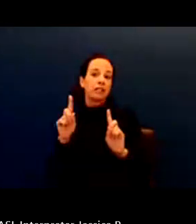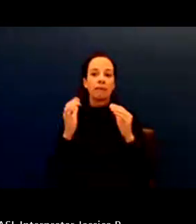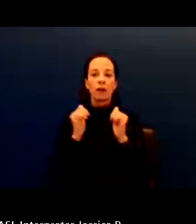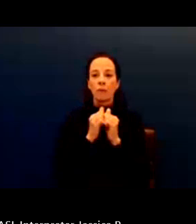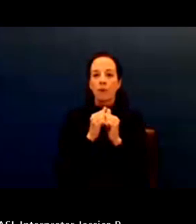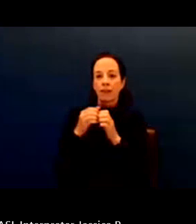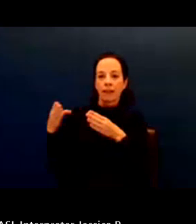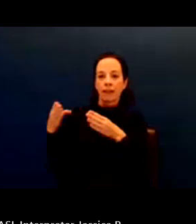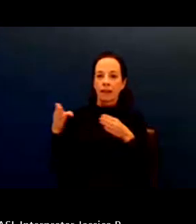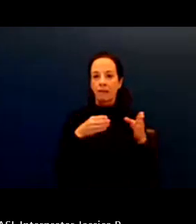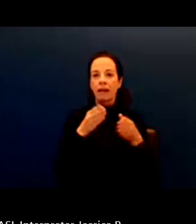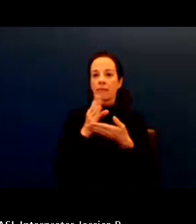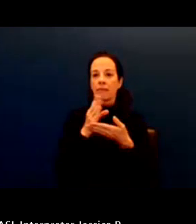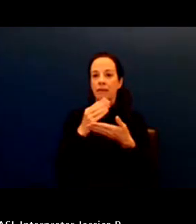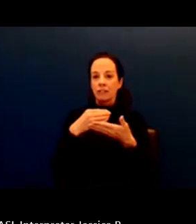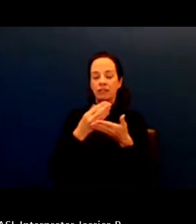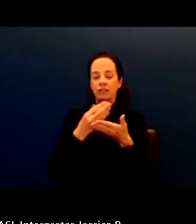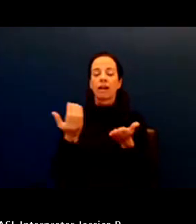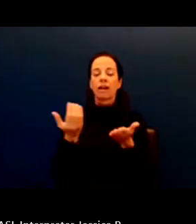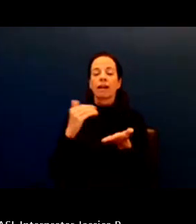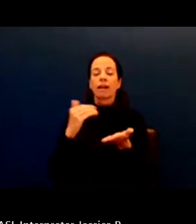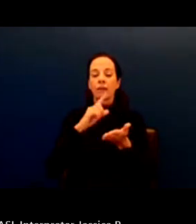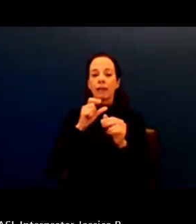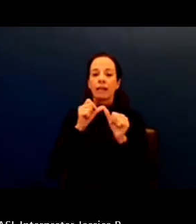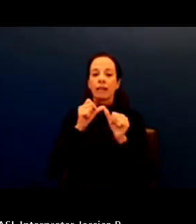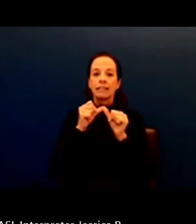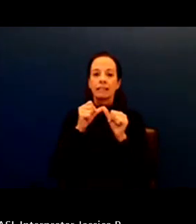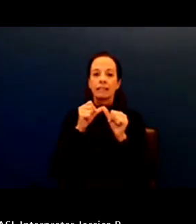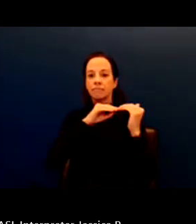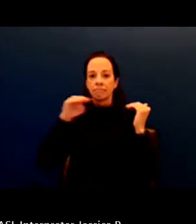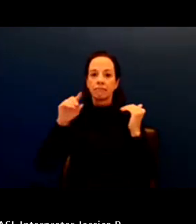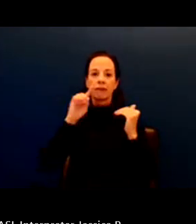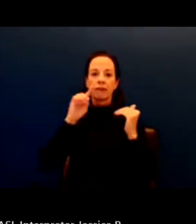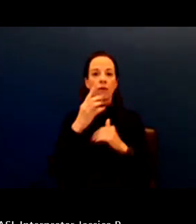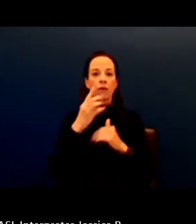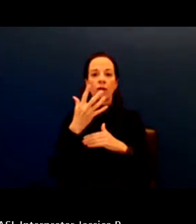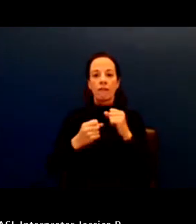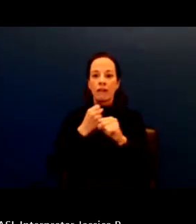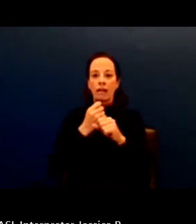very consistent with a 5-year trend, 87% versus 88% average.